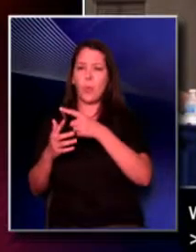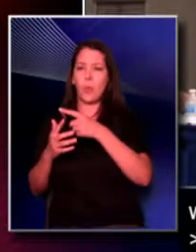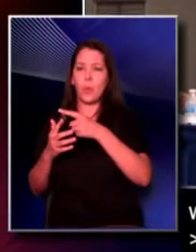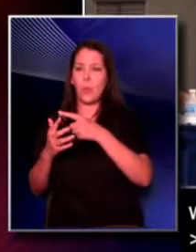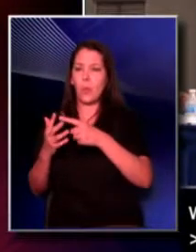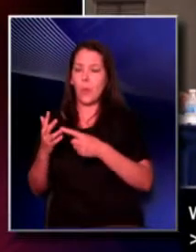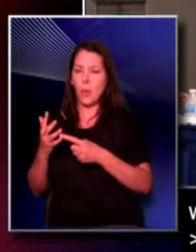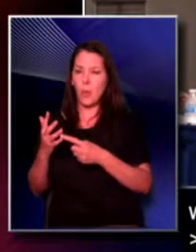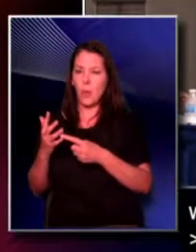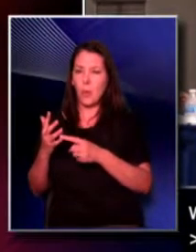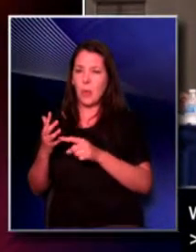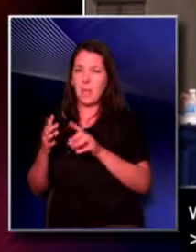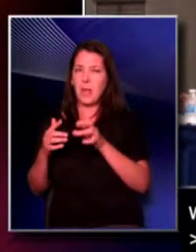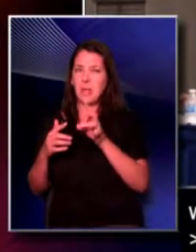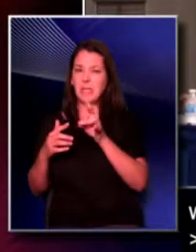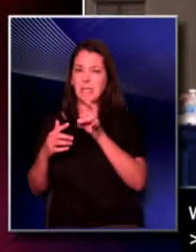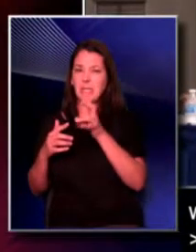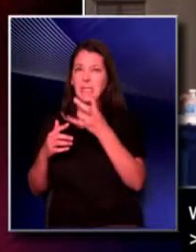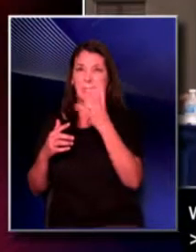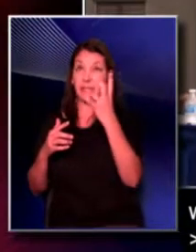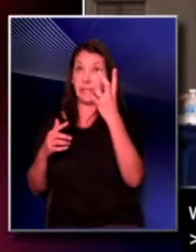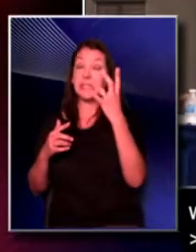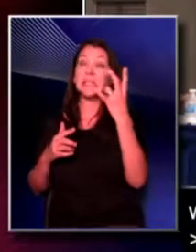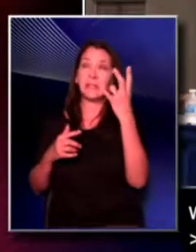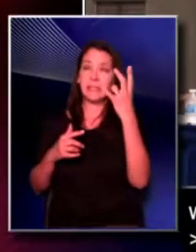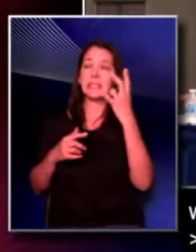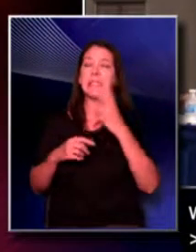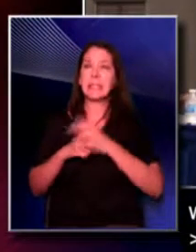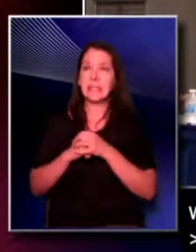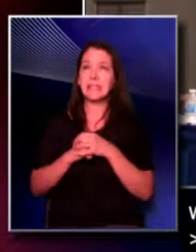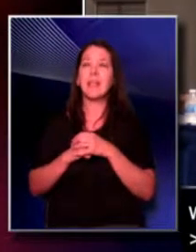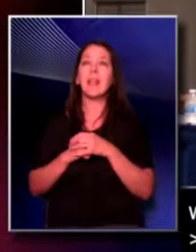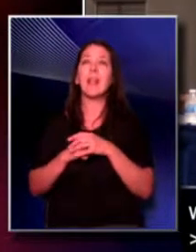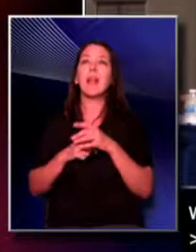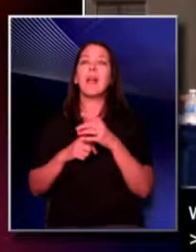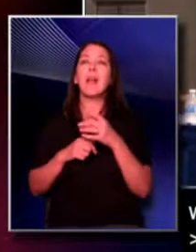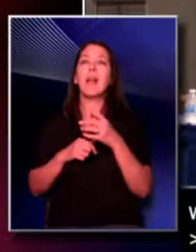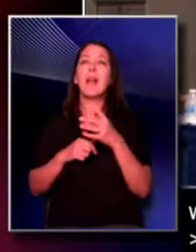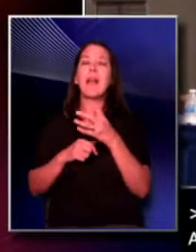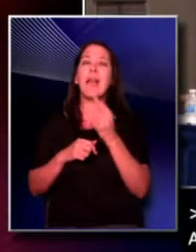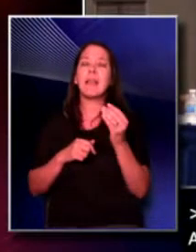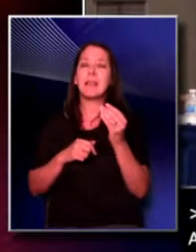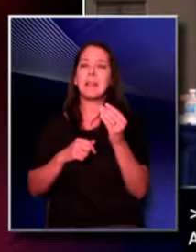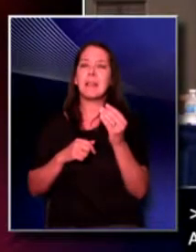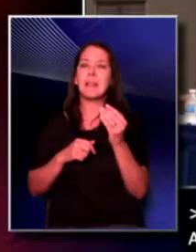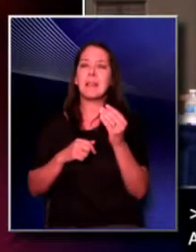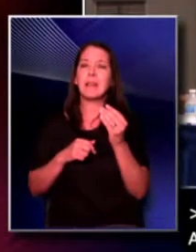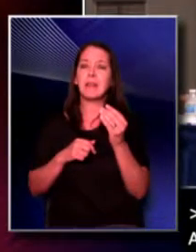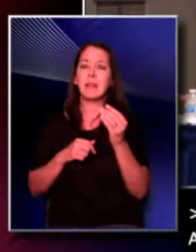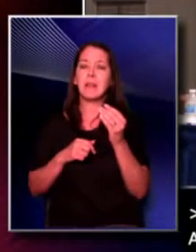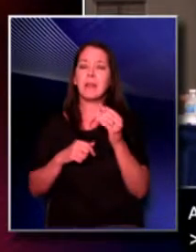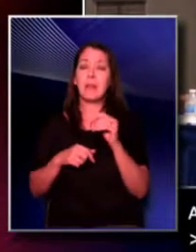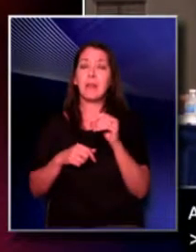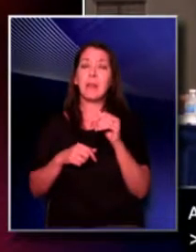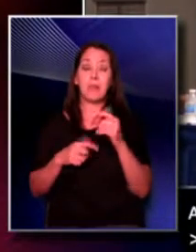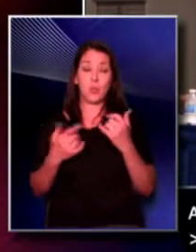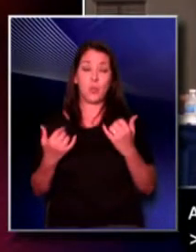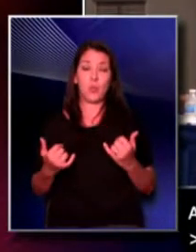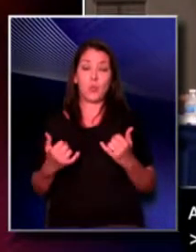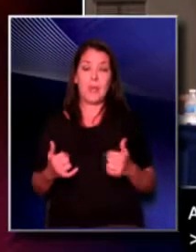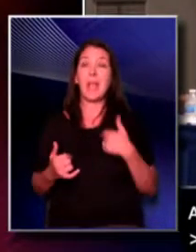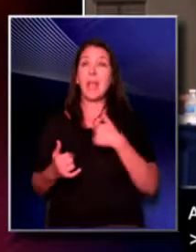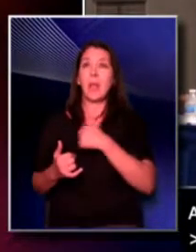almost 8, 17. 17. And actually, today, when we talk about